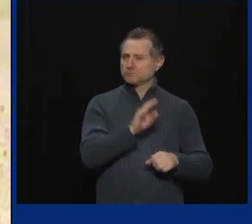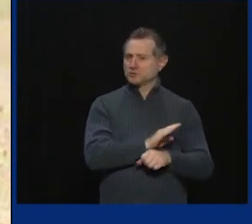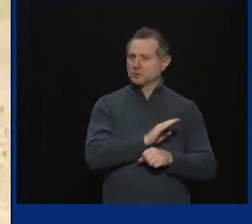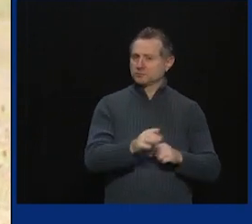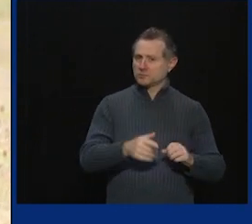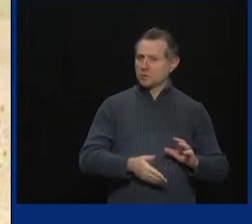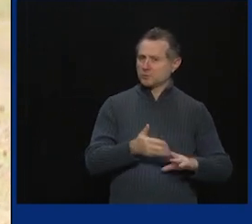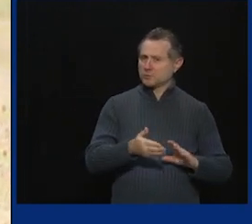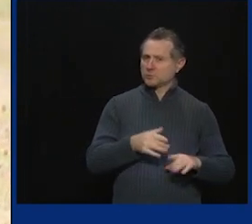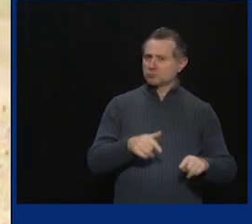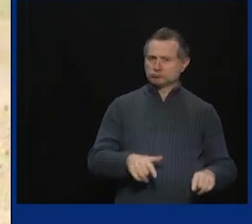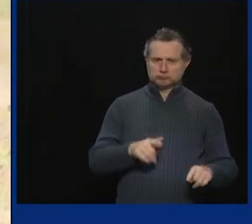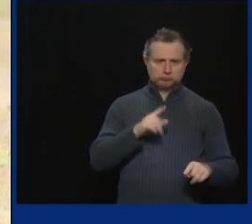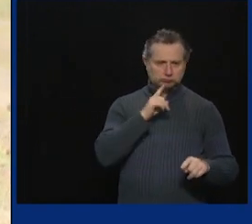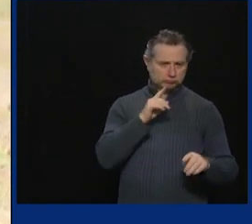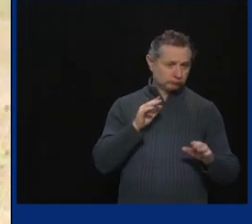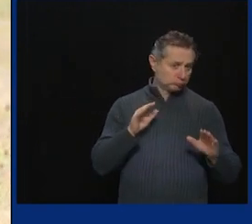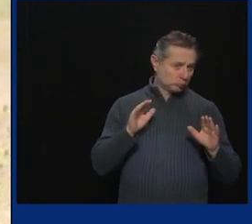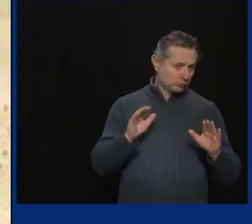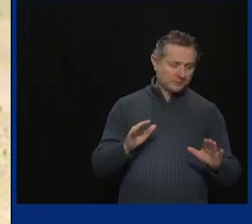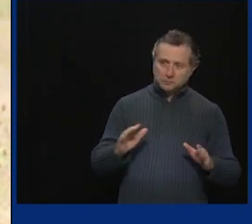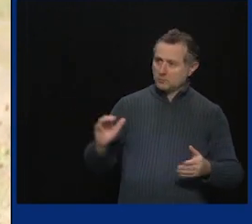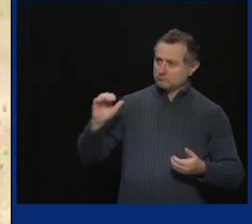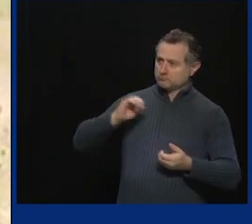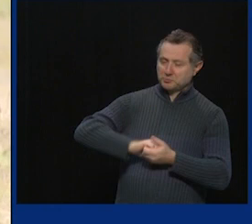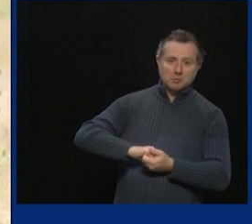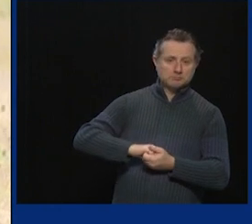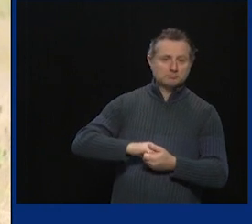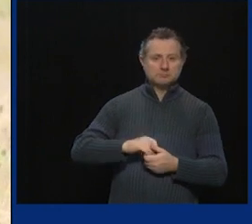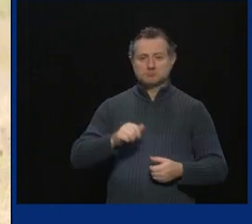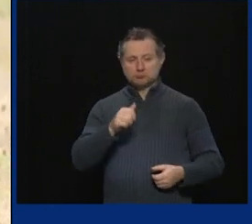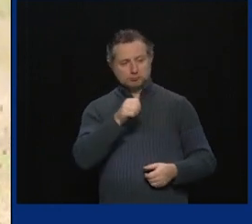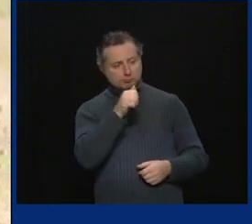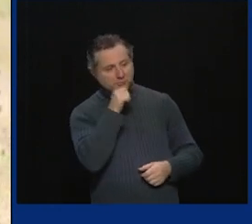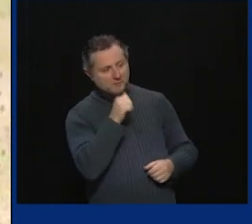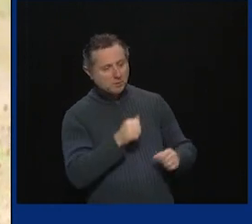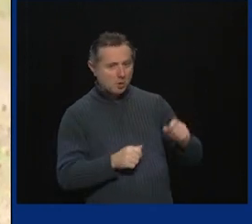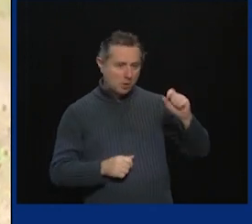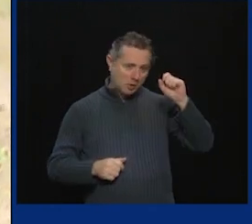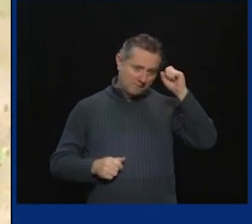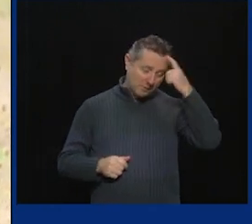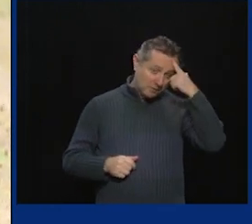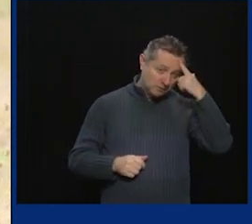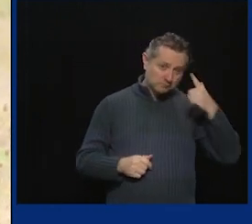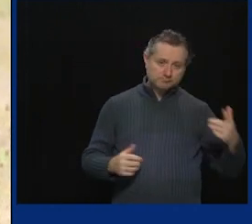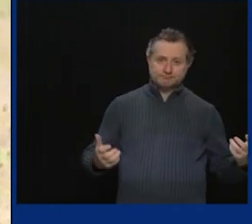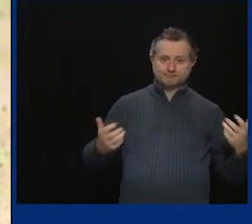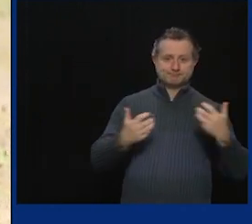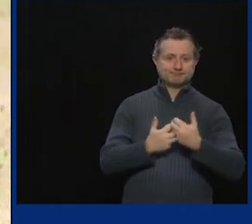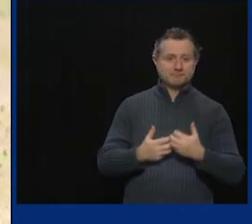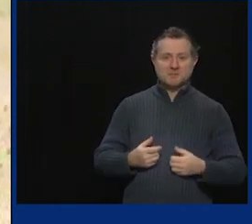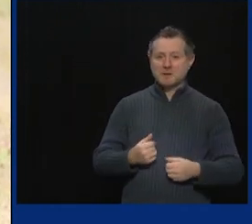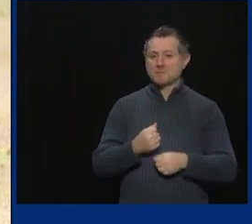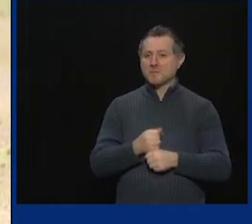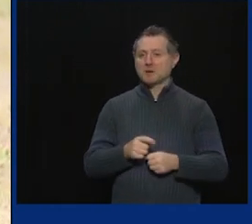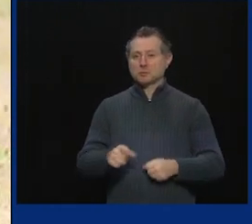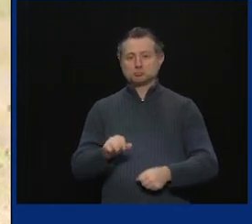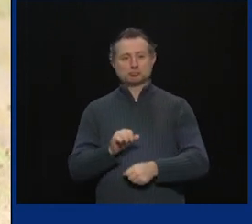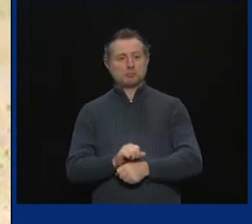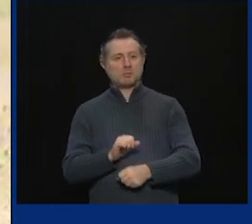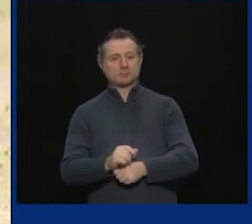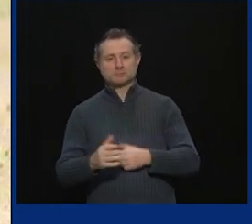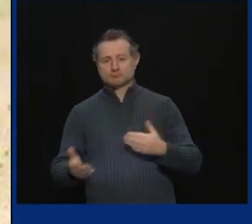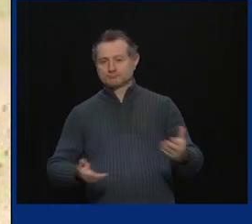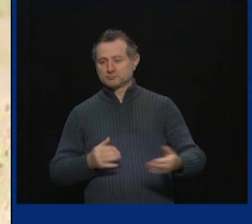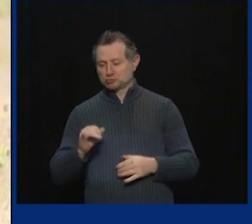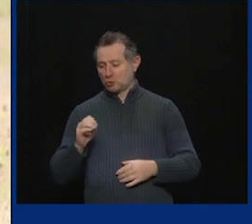private enterprise and government working together to create jobs for the future. The progress made in just